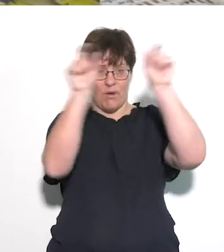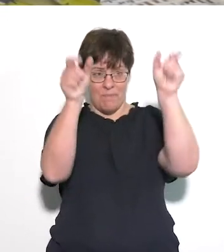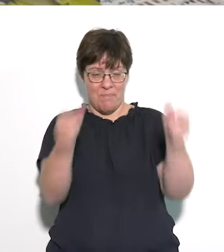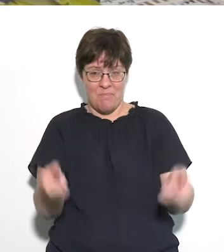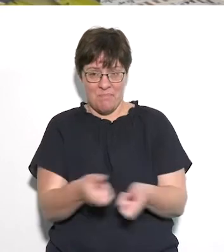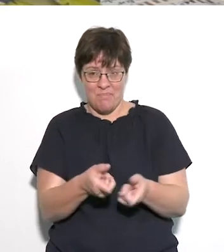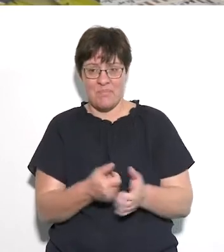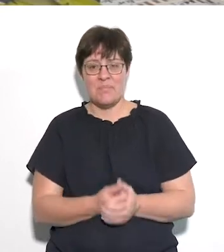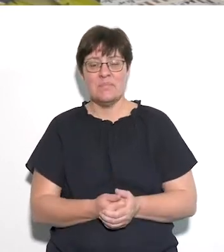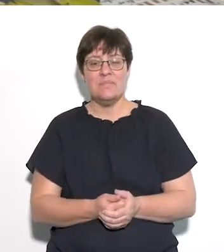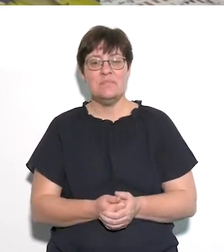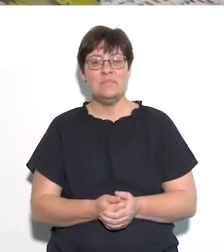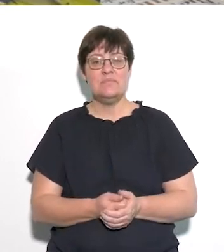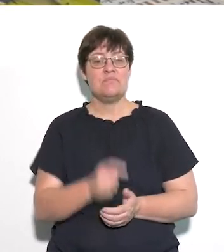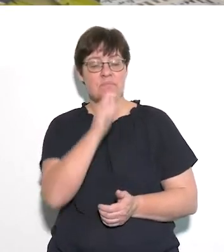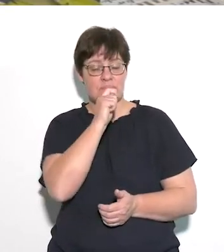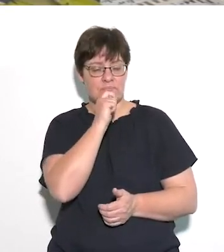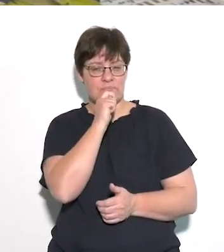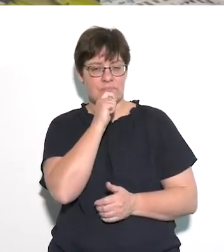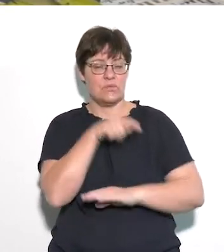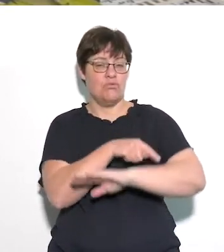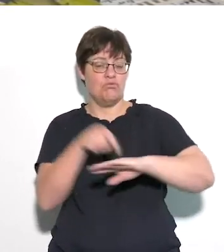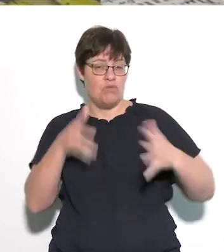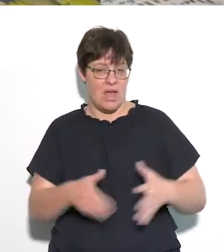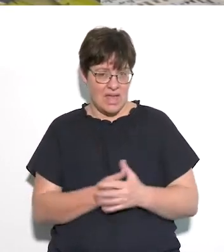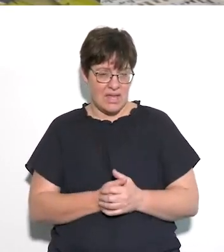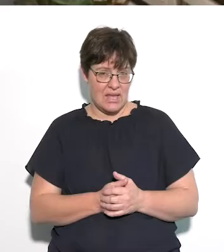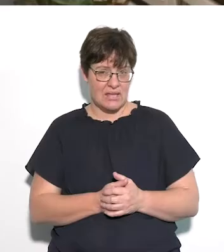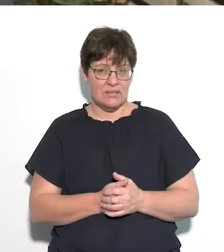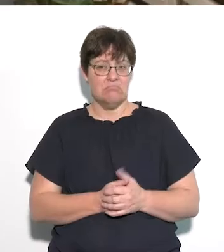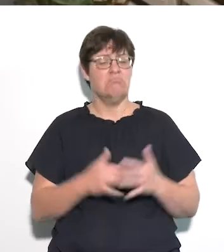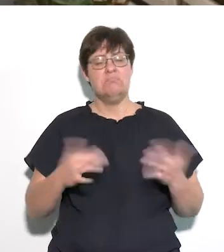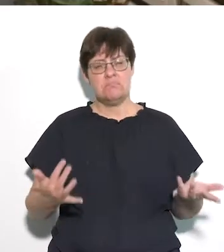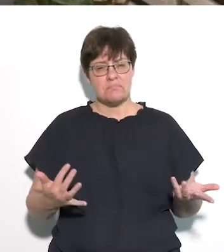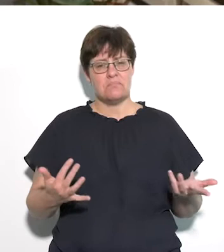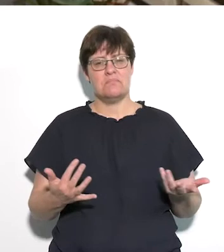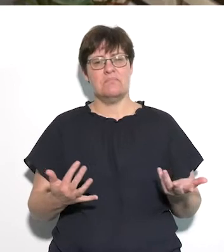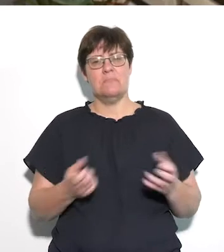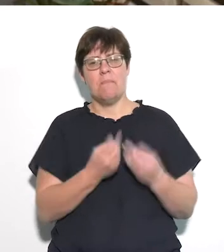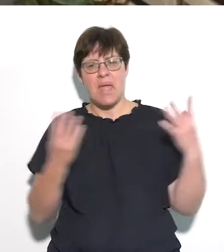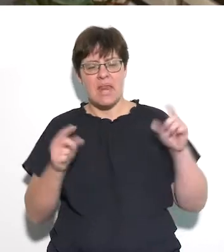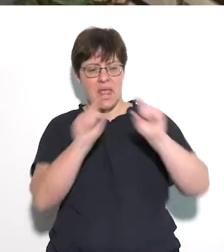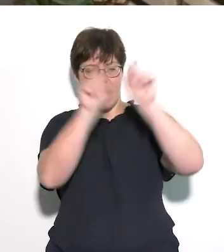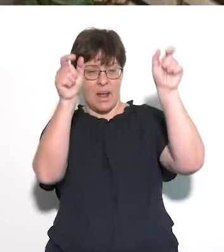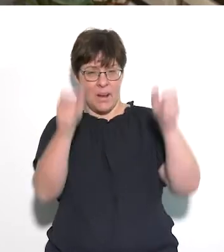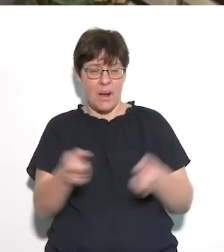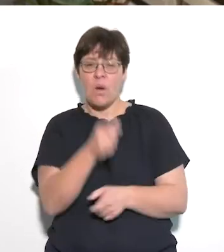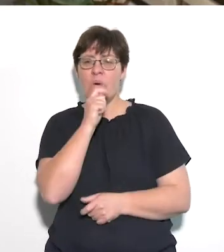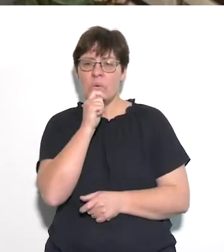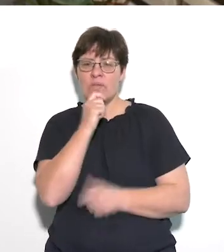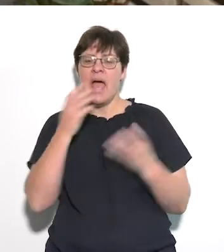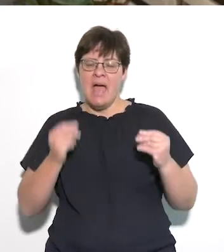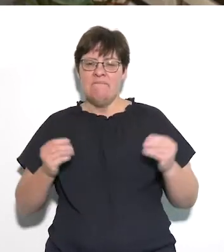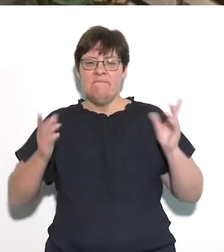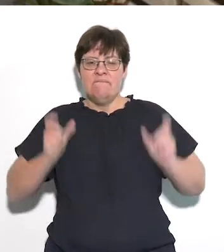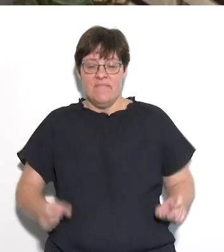frame using your ruler if you're fussy. Alternatively, a lot of the cardboard that I tend to use